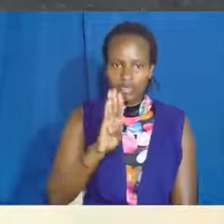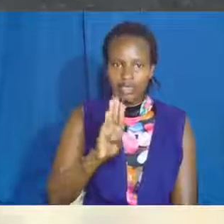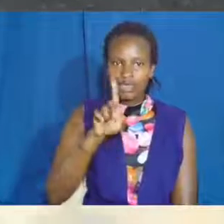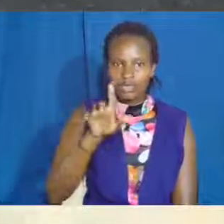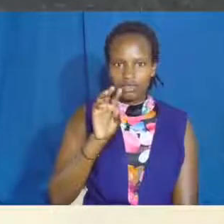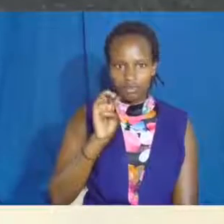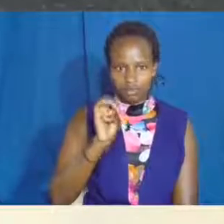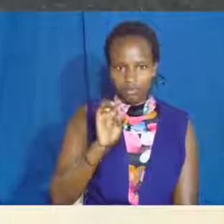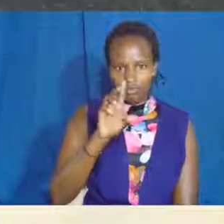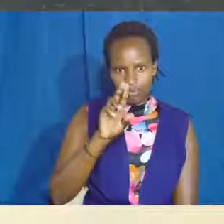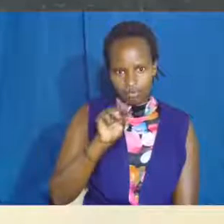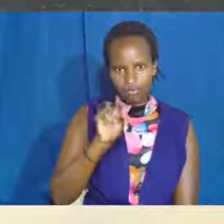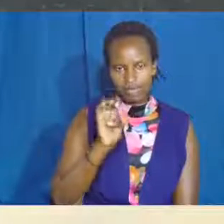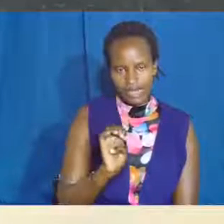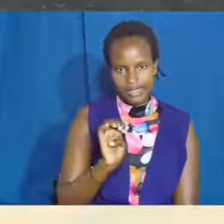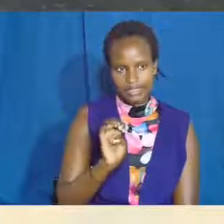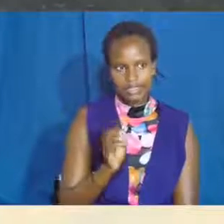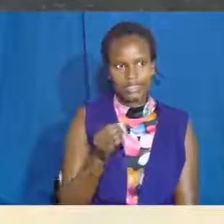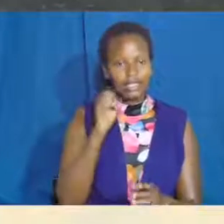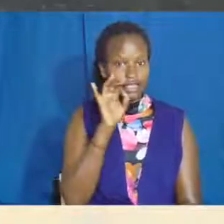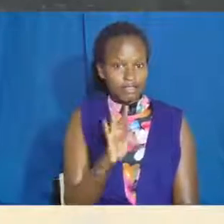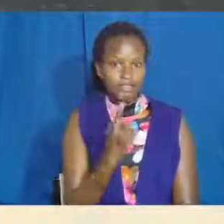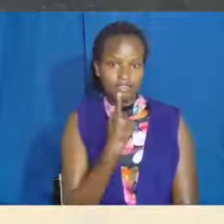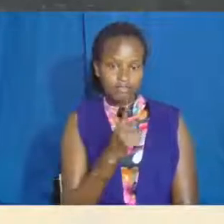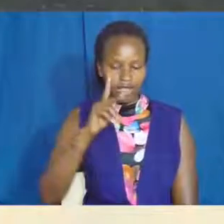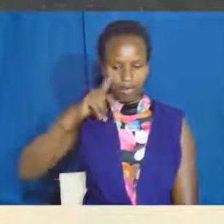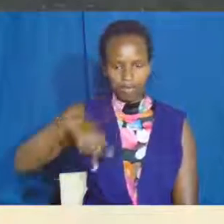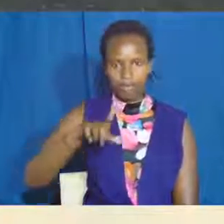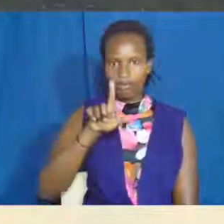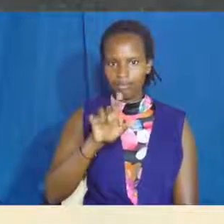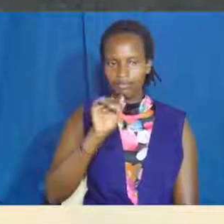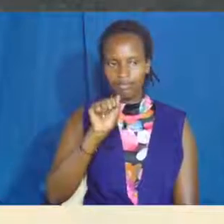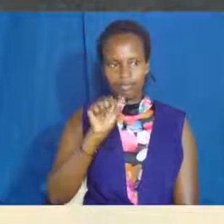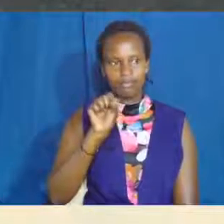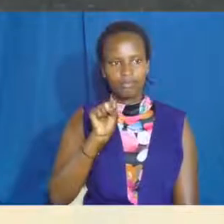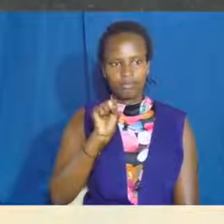say plasma membrane. Let me talk about that. Plasma membrane.